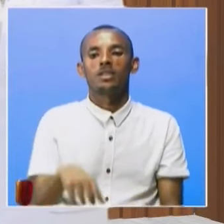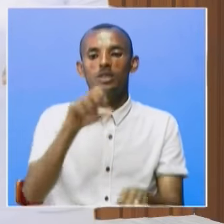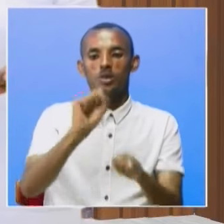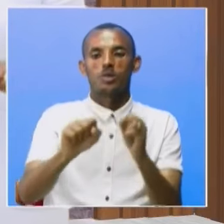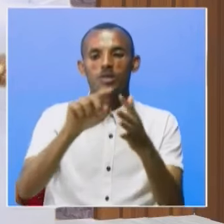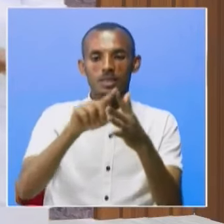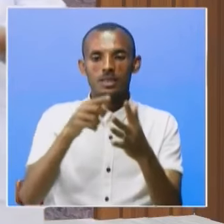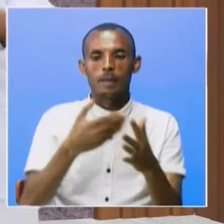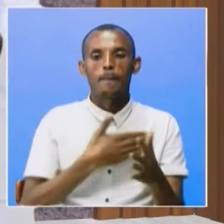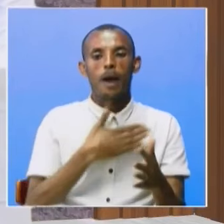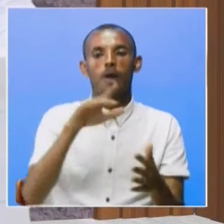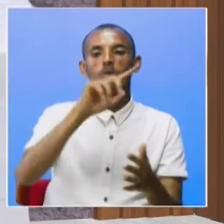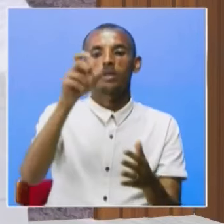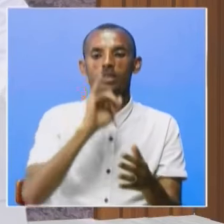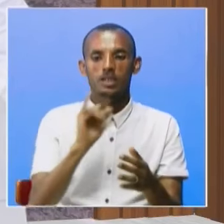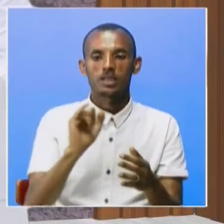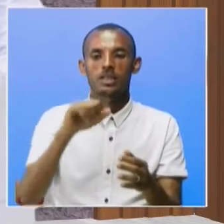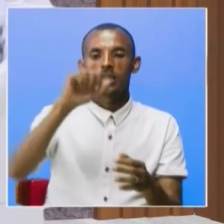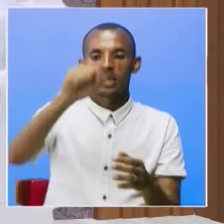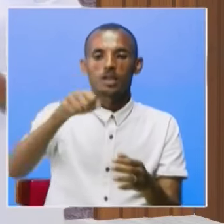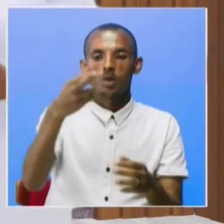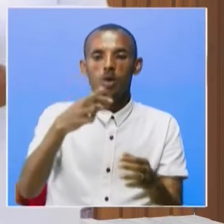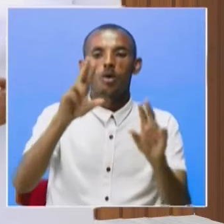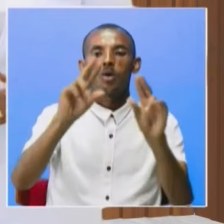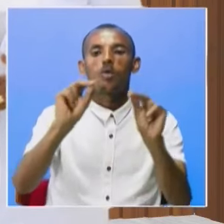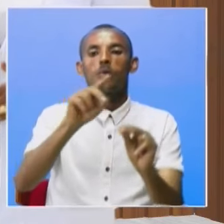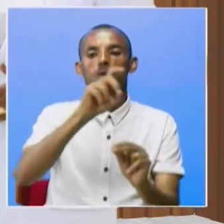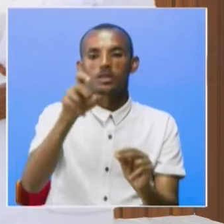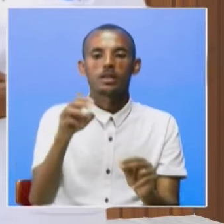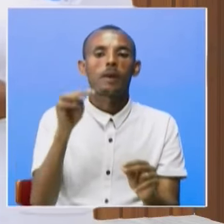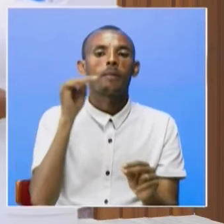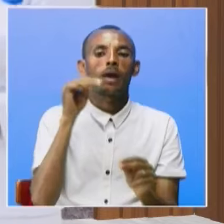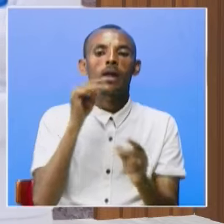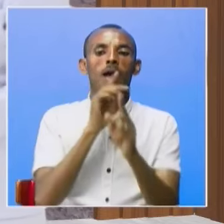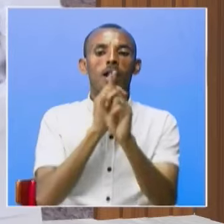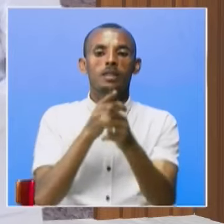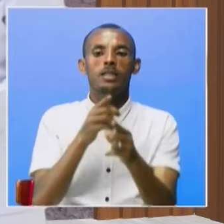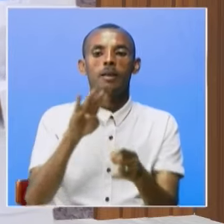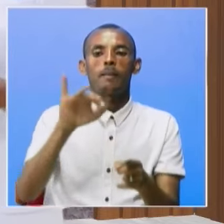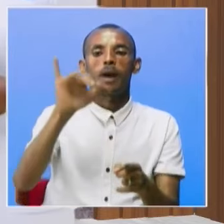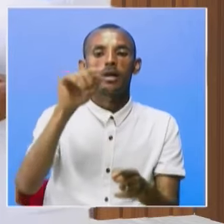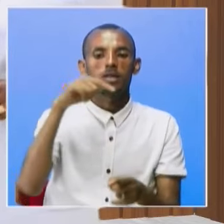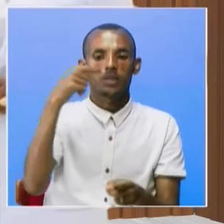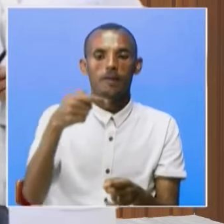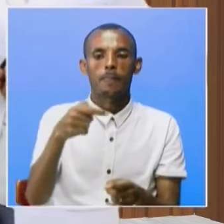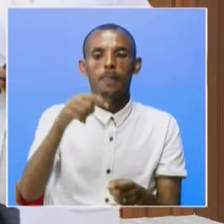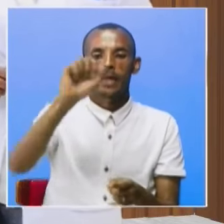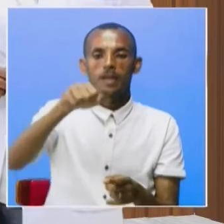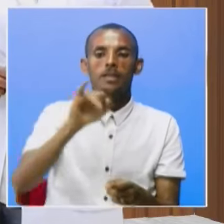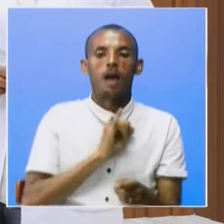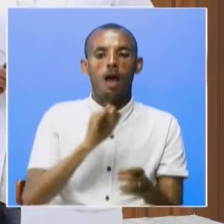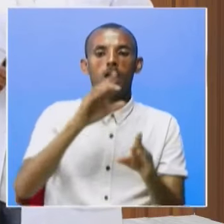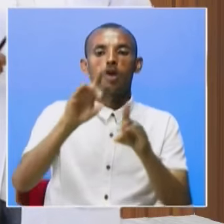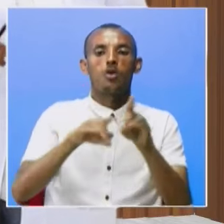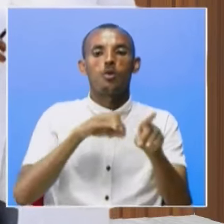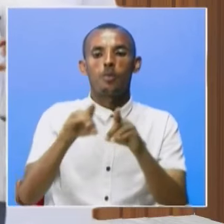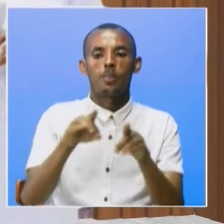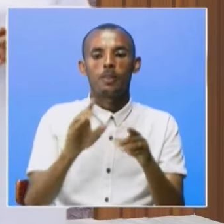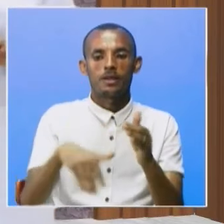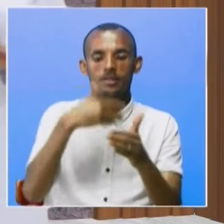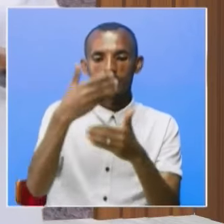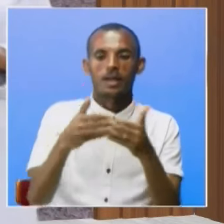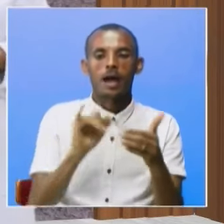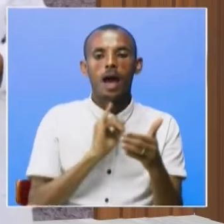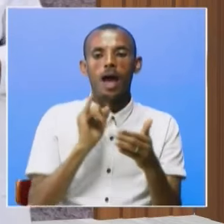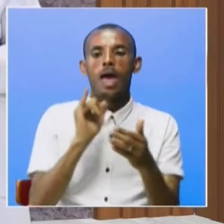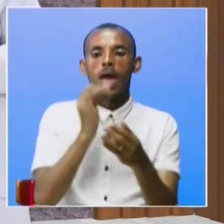my question is yes or no question, Mary answers by saying what? Yes, I do. Then I